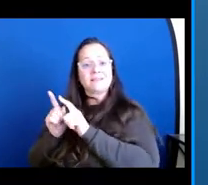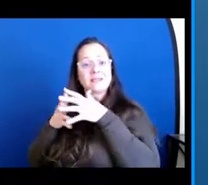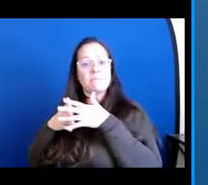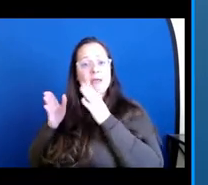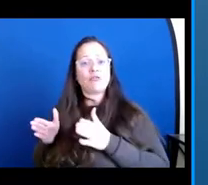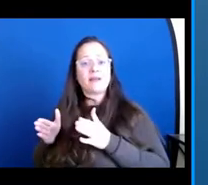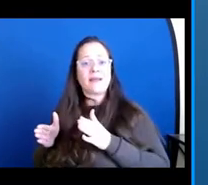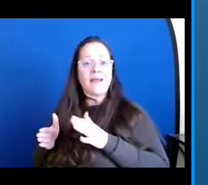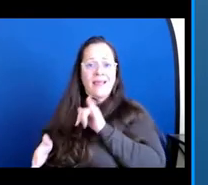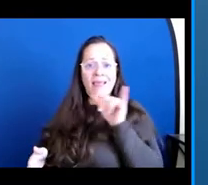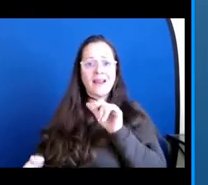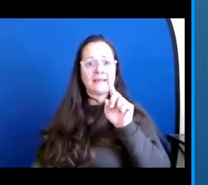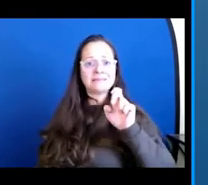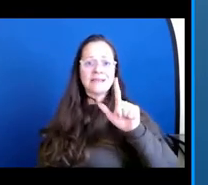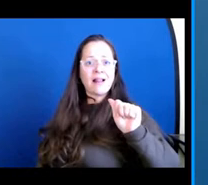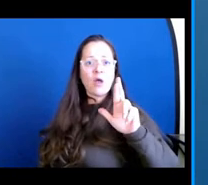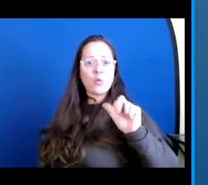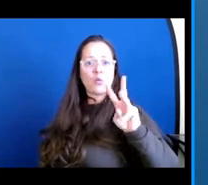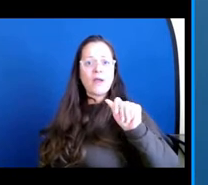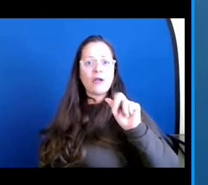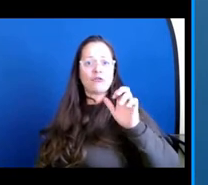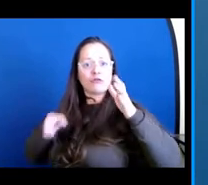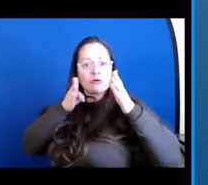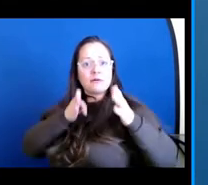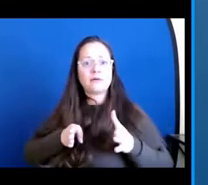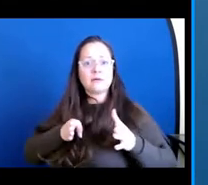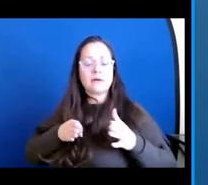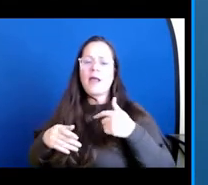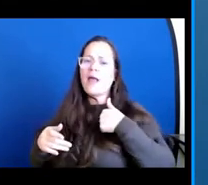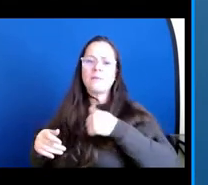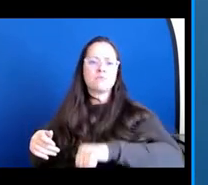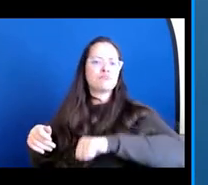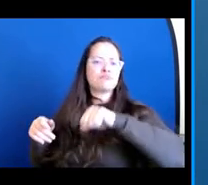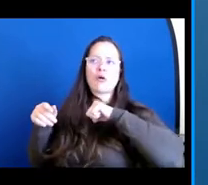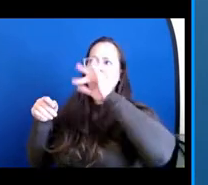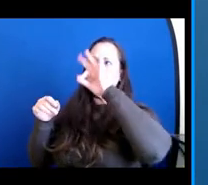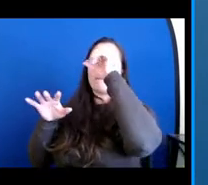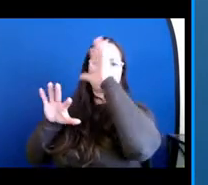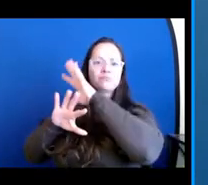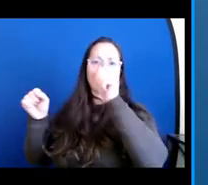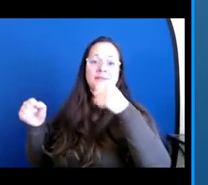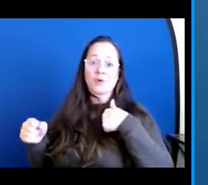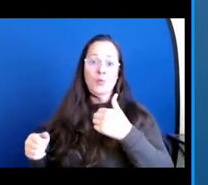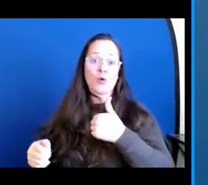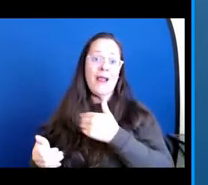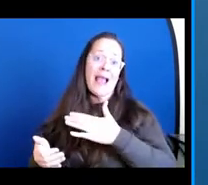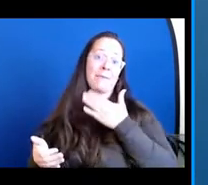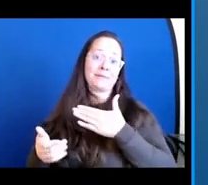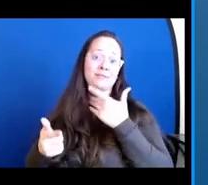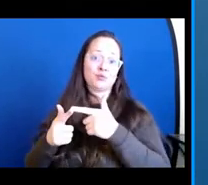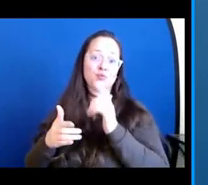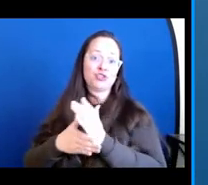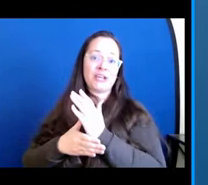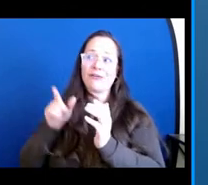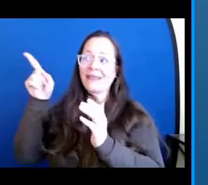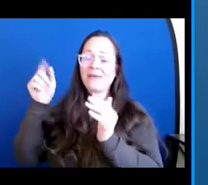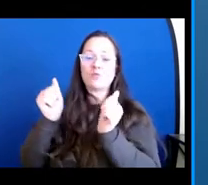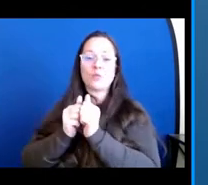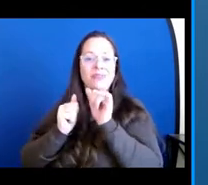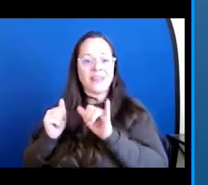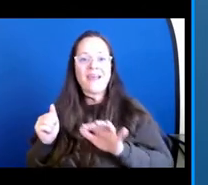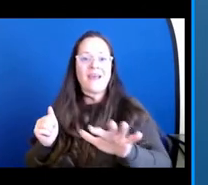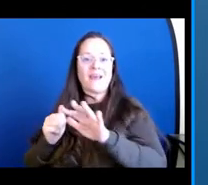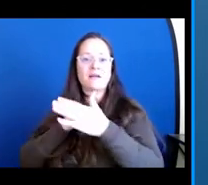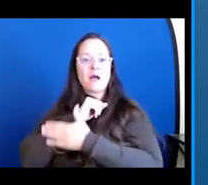I'm so proud of our president and we are happy to share him with the country this is this letter is who he is his